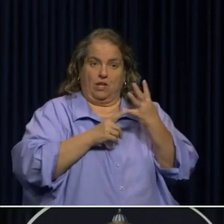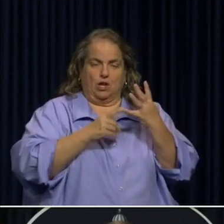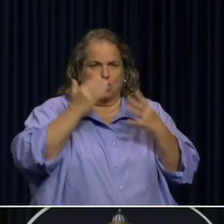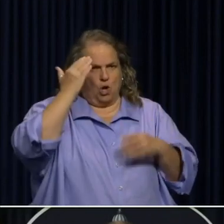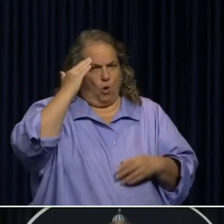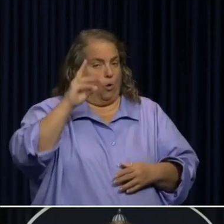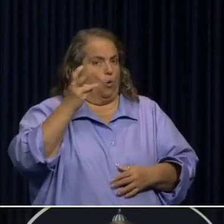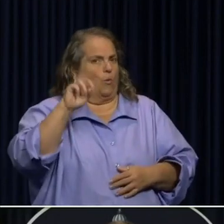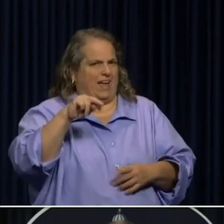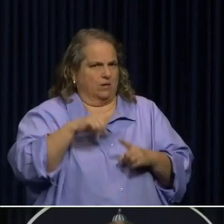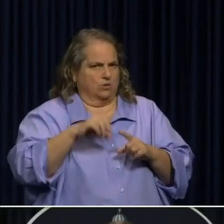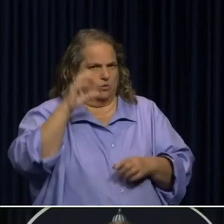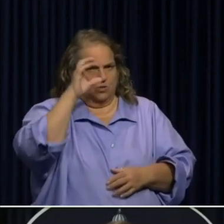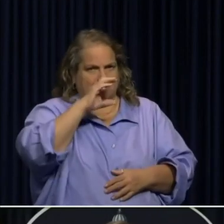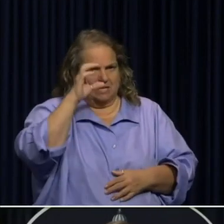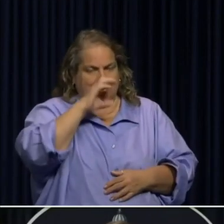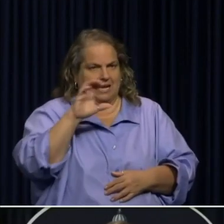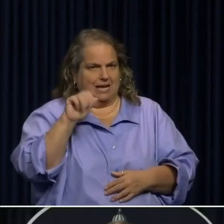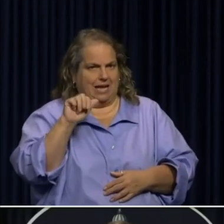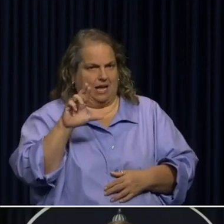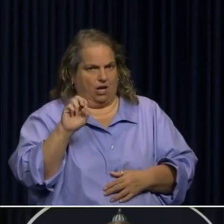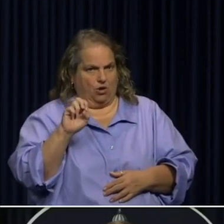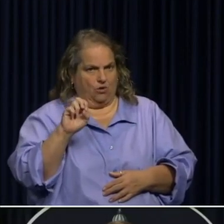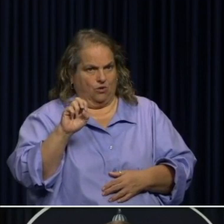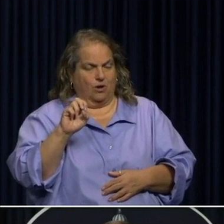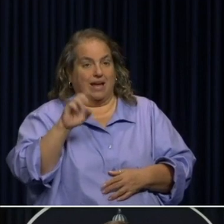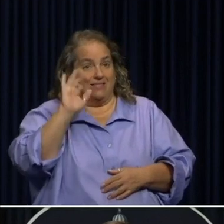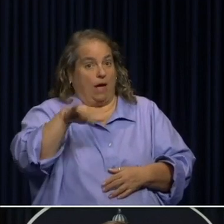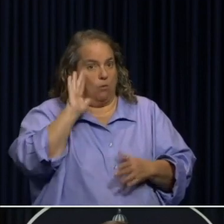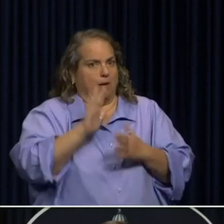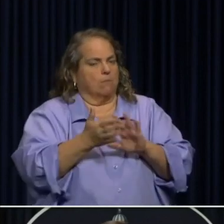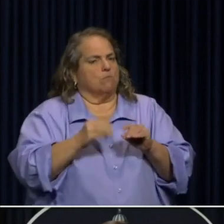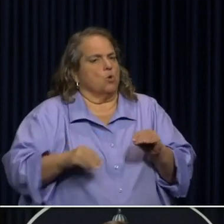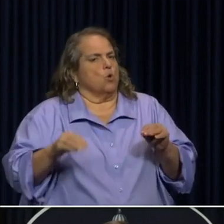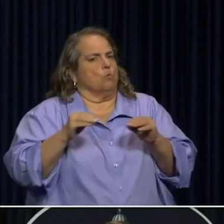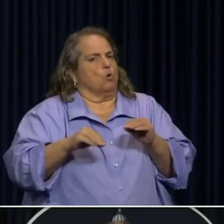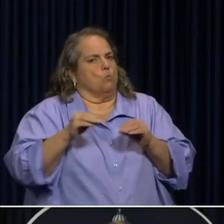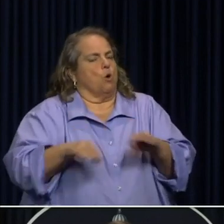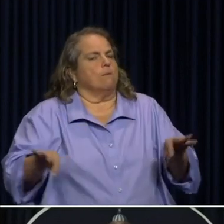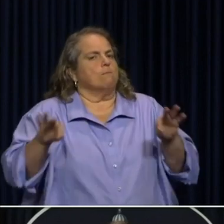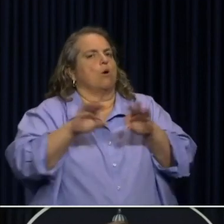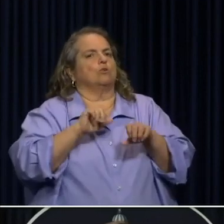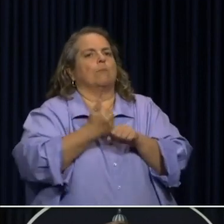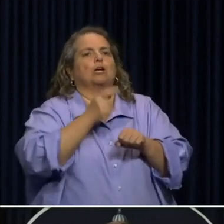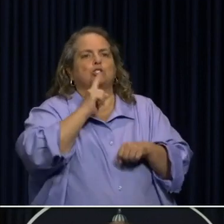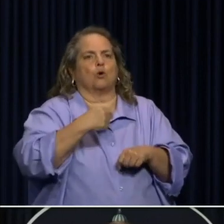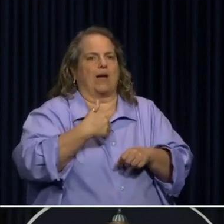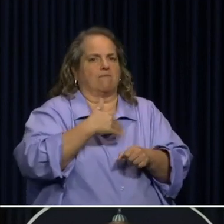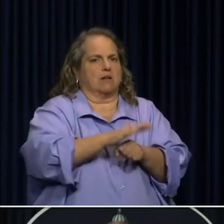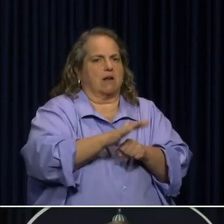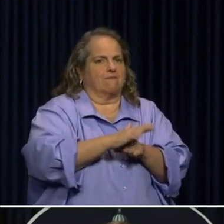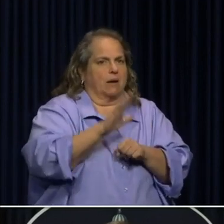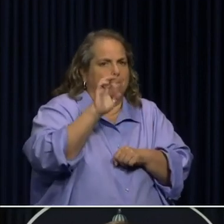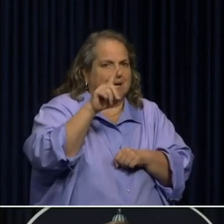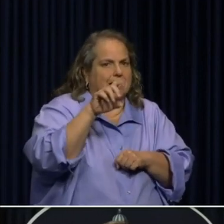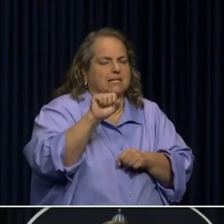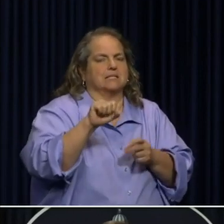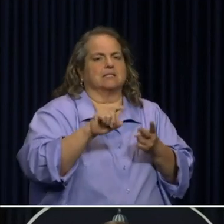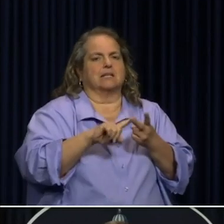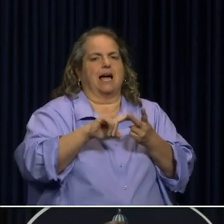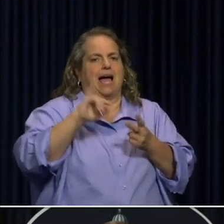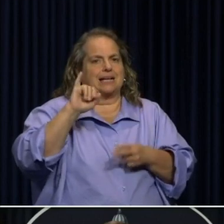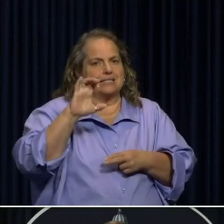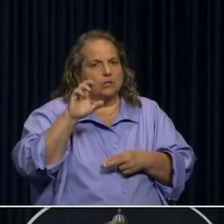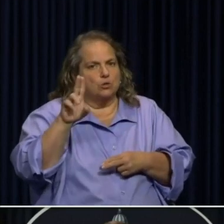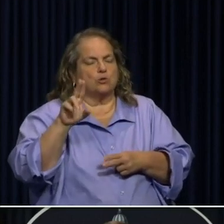become more and more and more important. This is what makes sure we have a bed, an ICU, a ventilator for everybody who